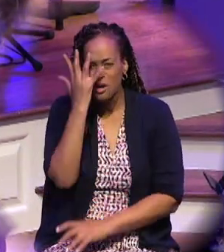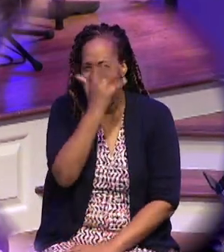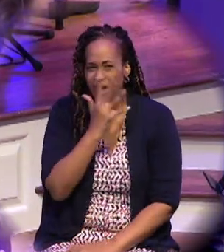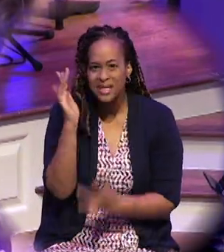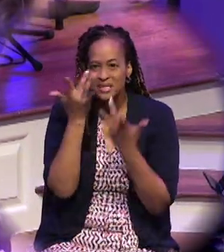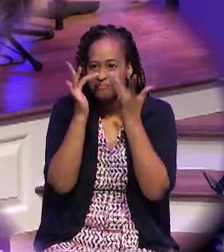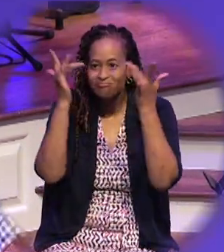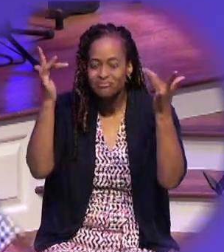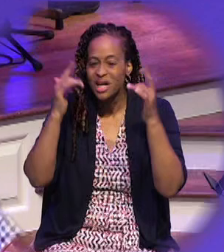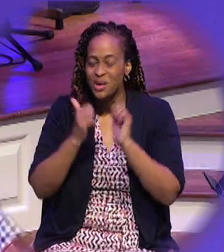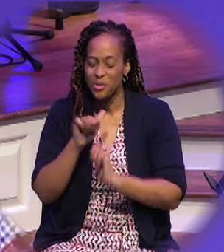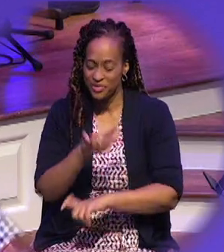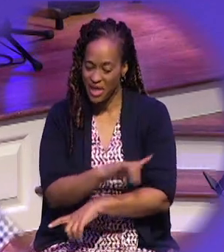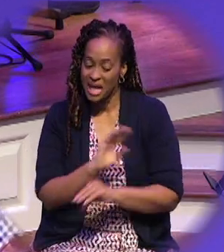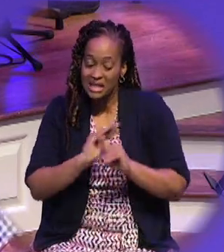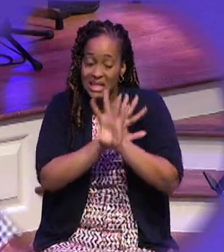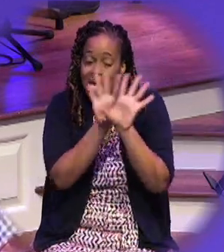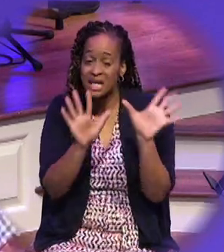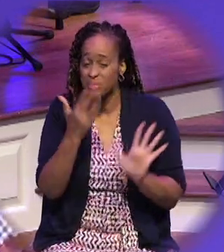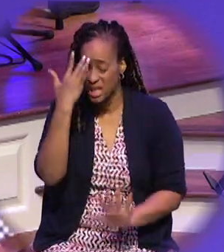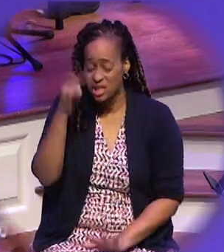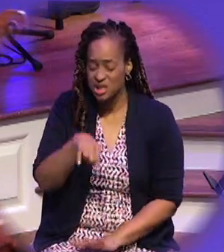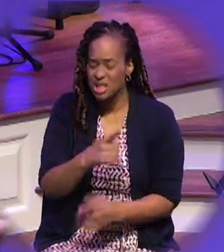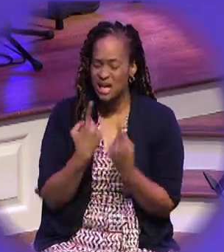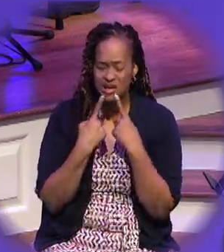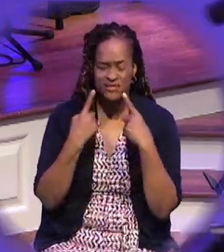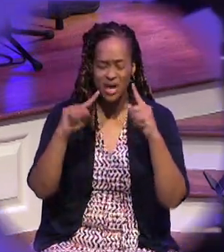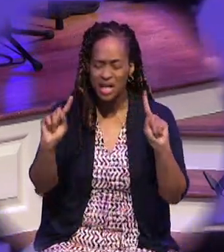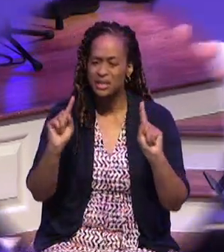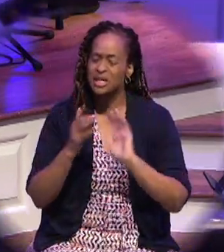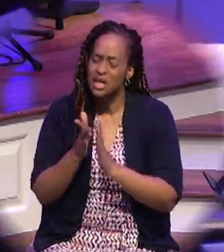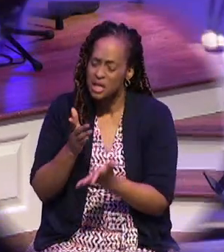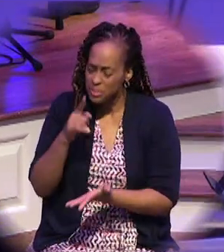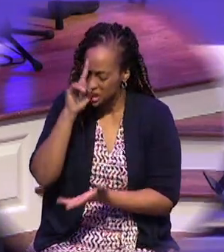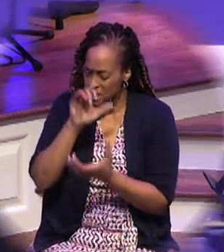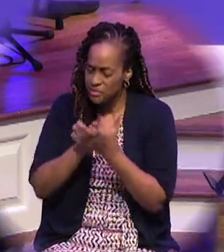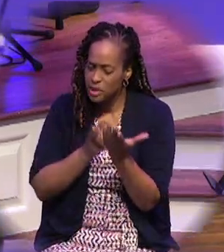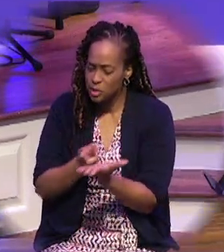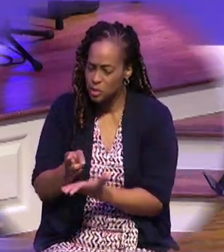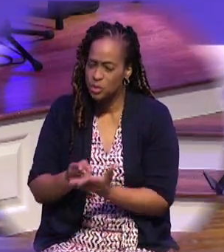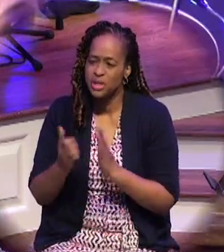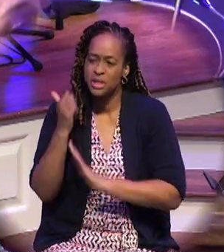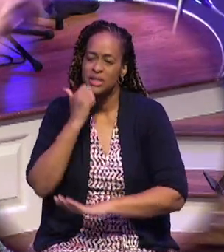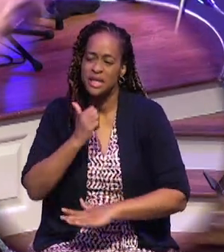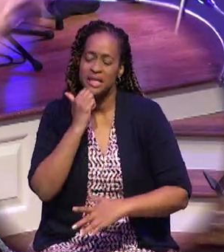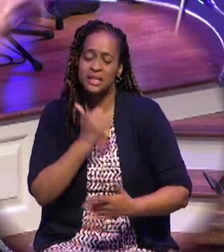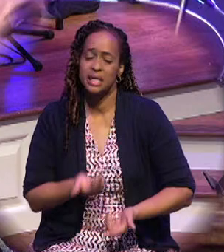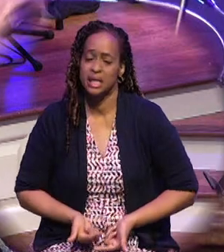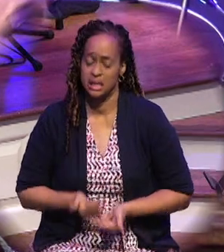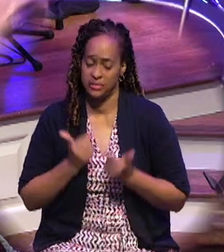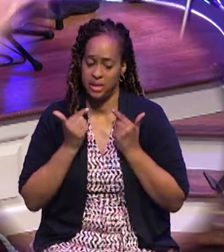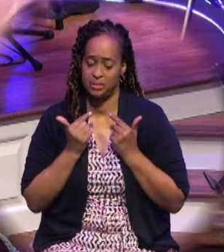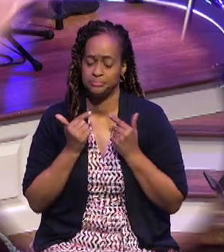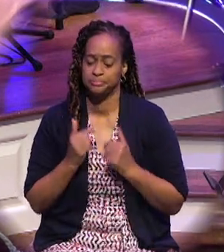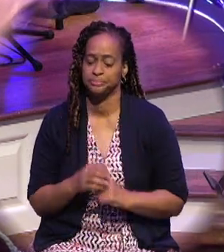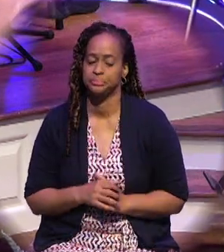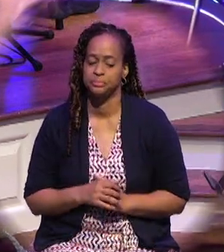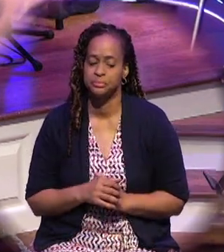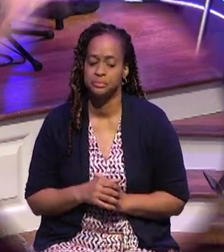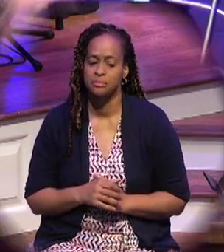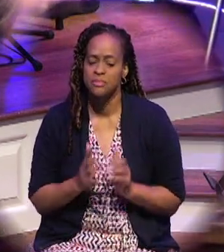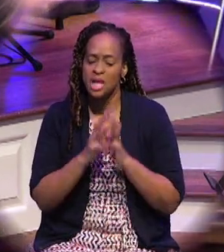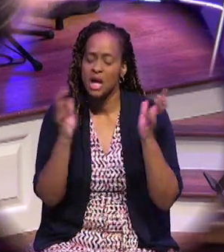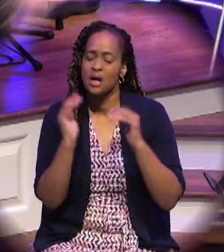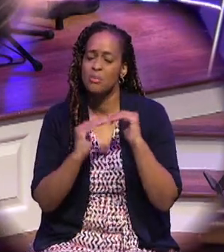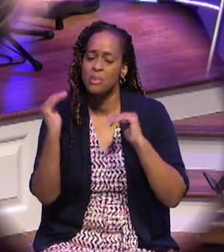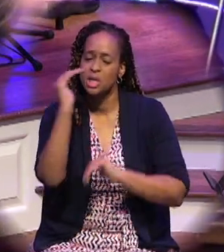beamed with that light because she had found it to be true in her day-to-day living. How much more it